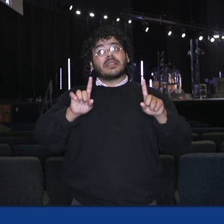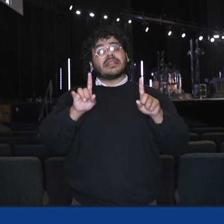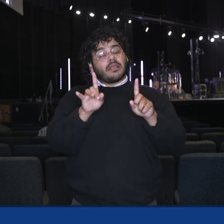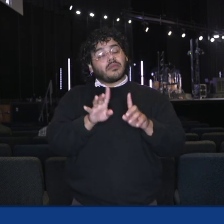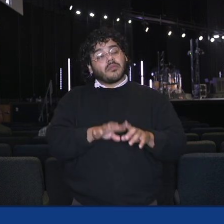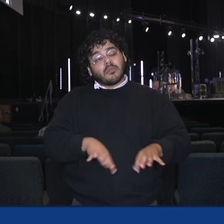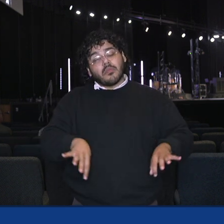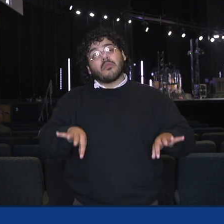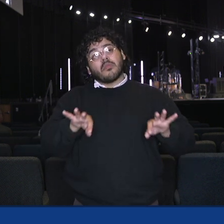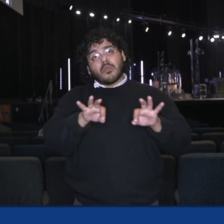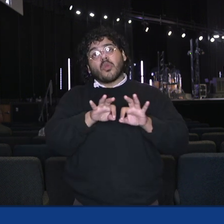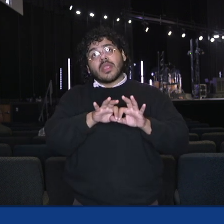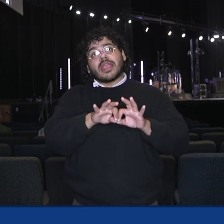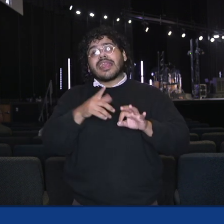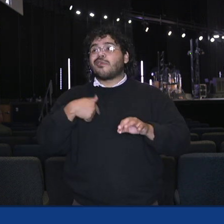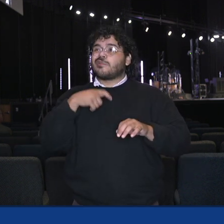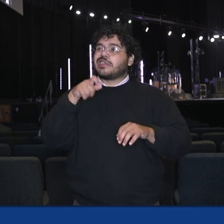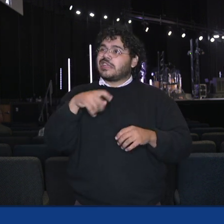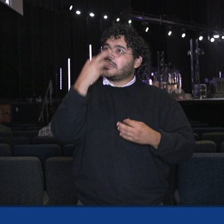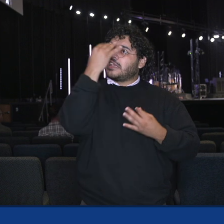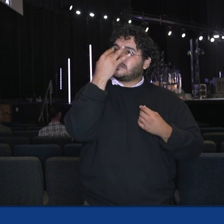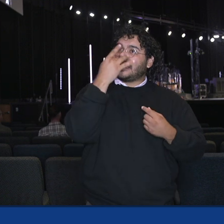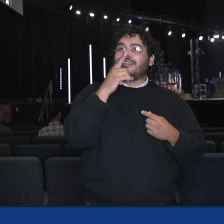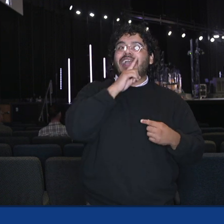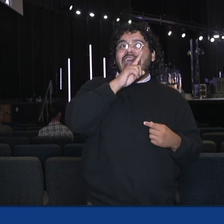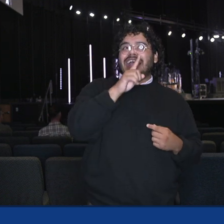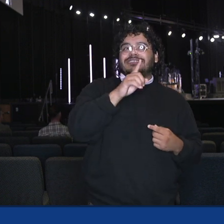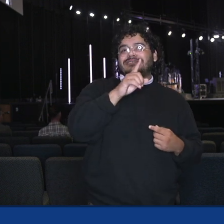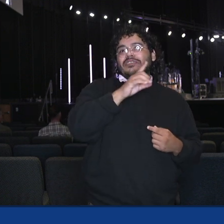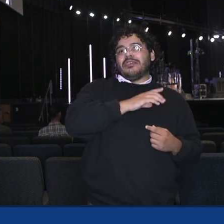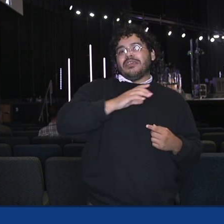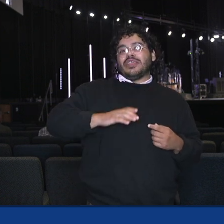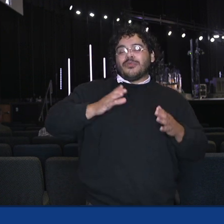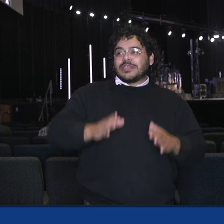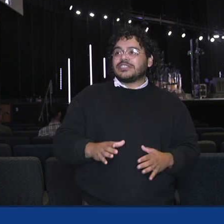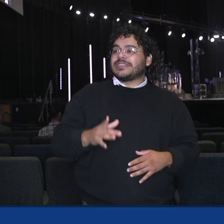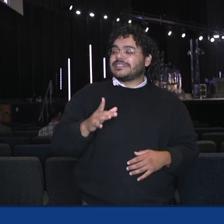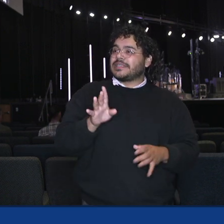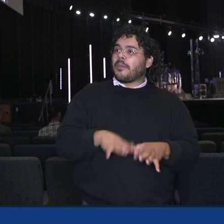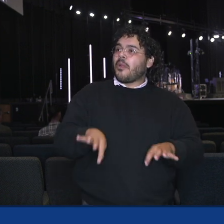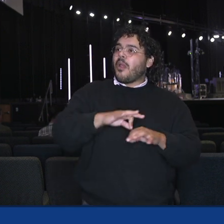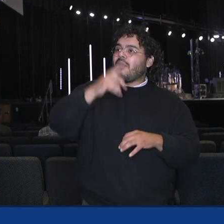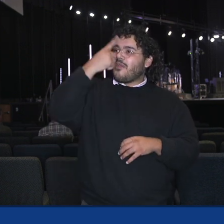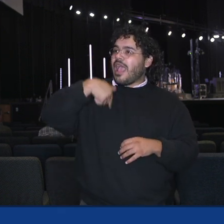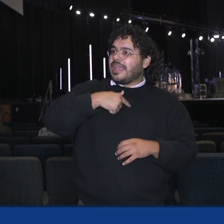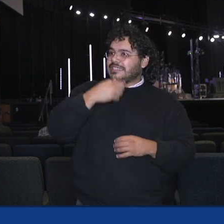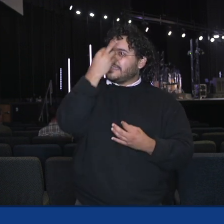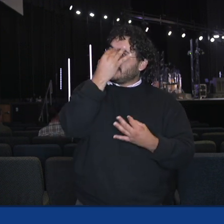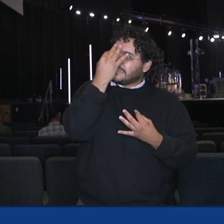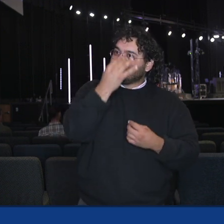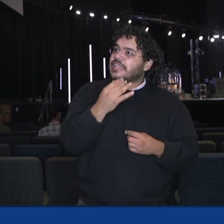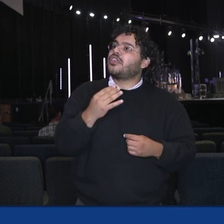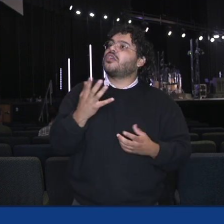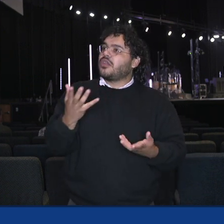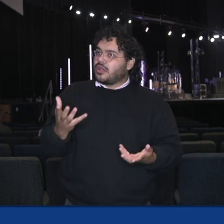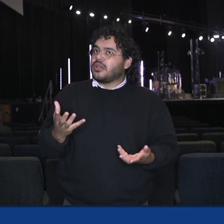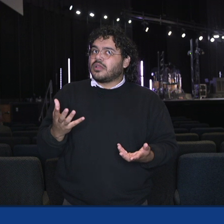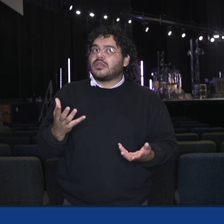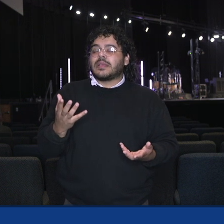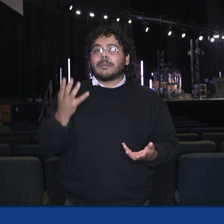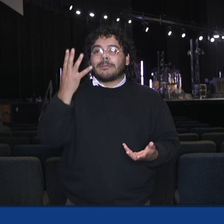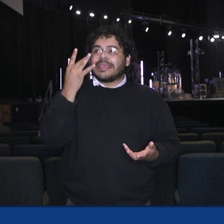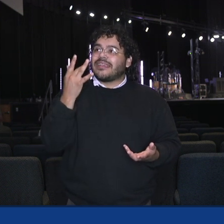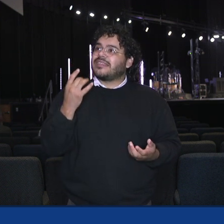to sort of engage with as followers of Jesus. So while I'm not talking about them today, what I'm not saying is those aren't areas where we do so